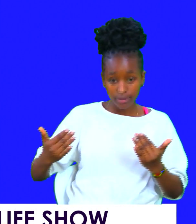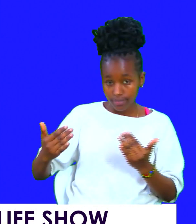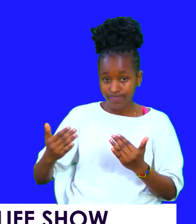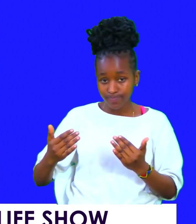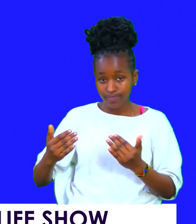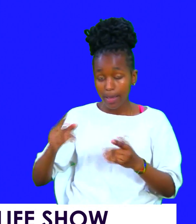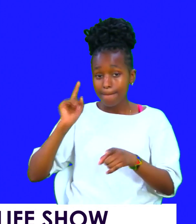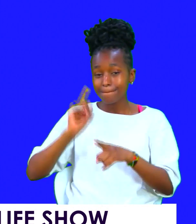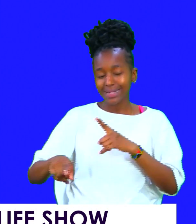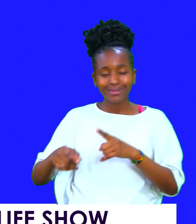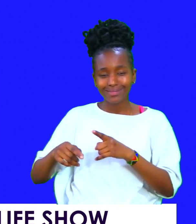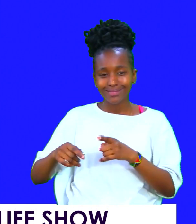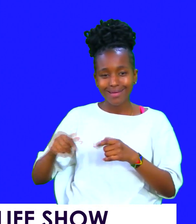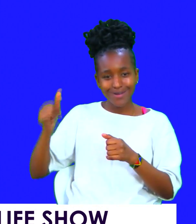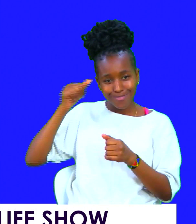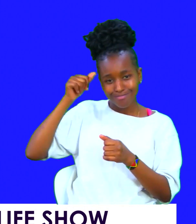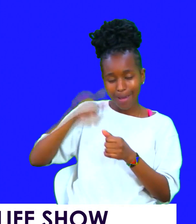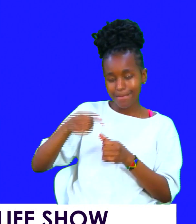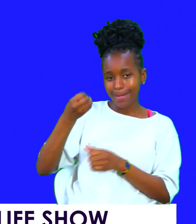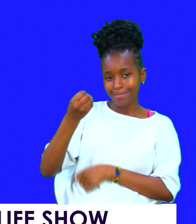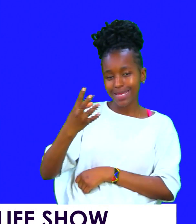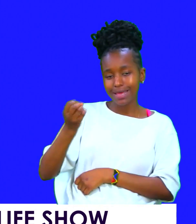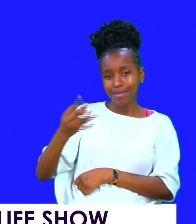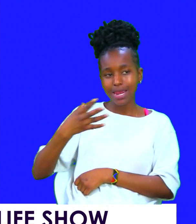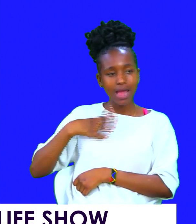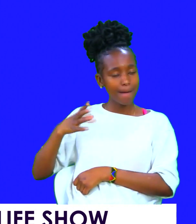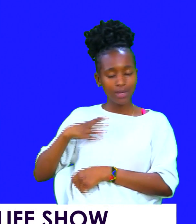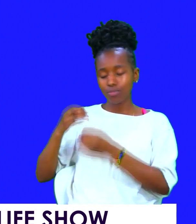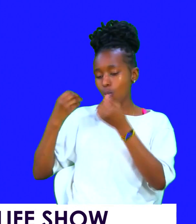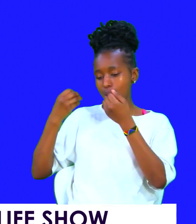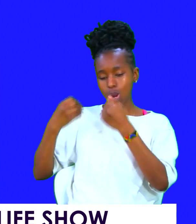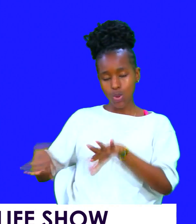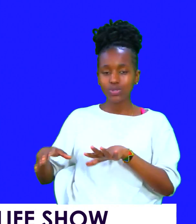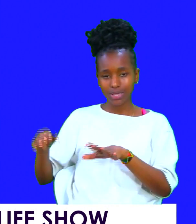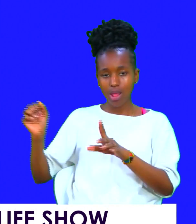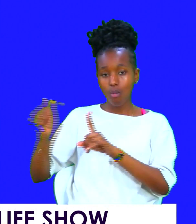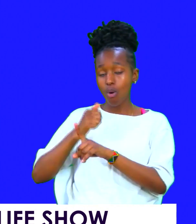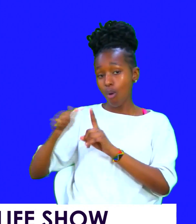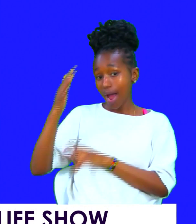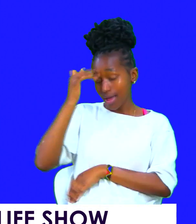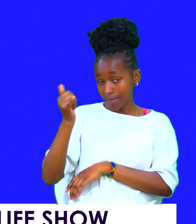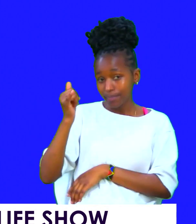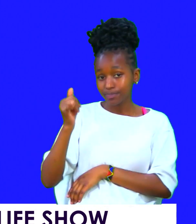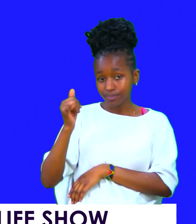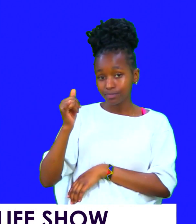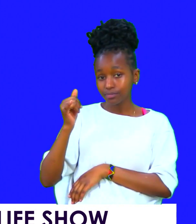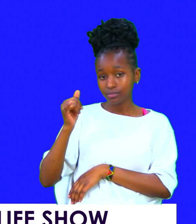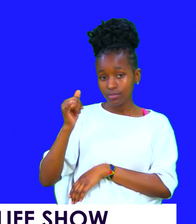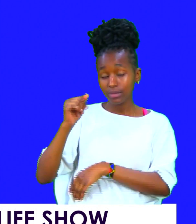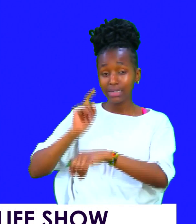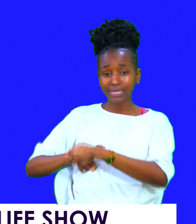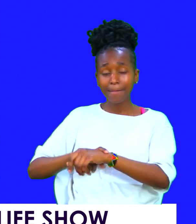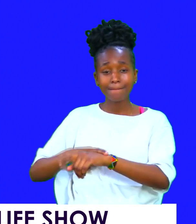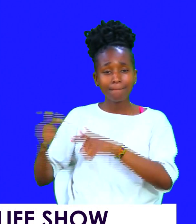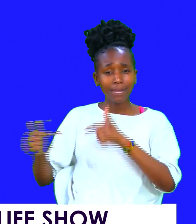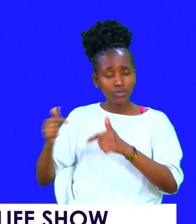But many of them, they lost the war. Because it is not just in the battle, it is